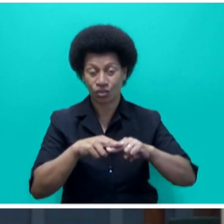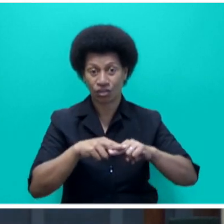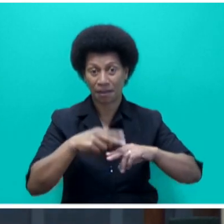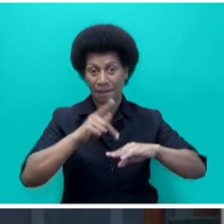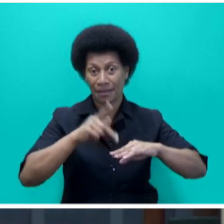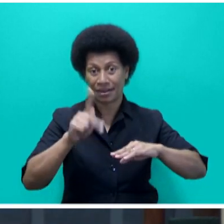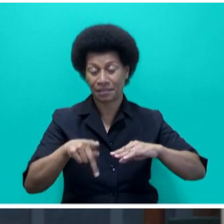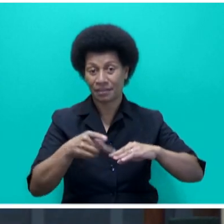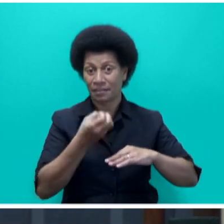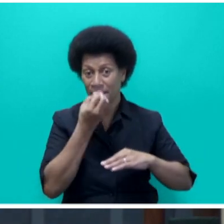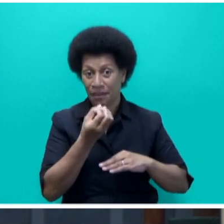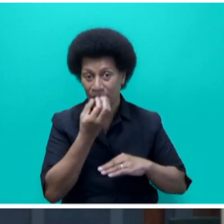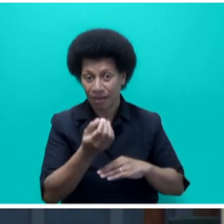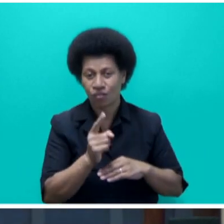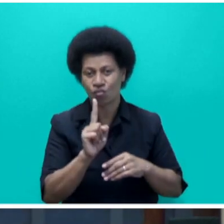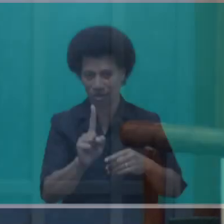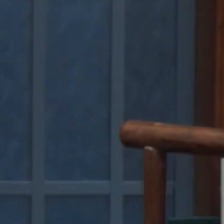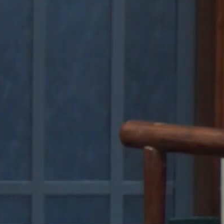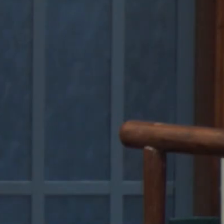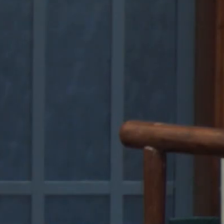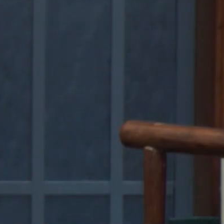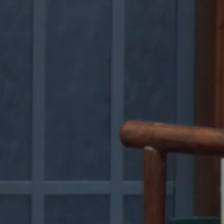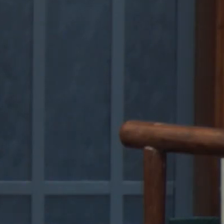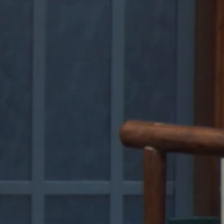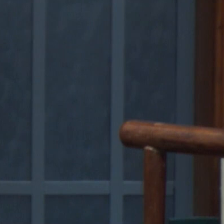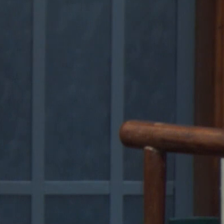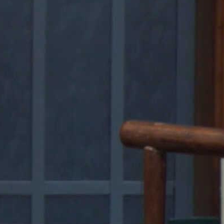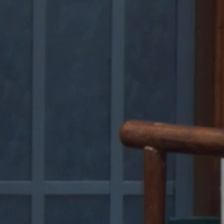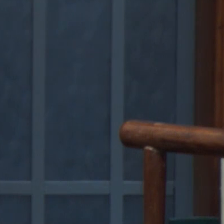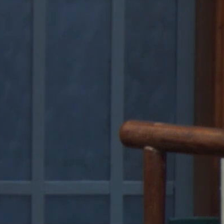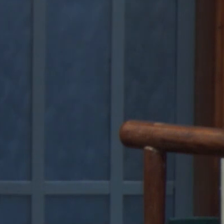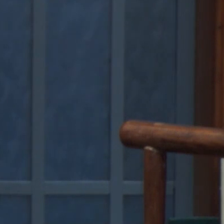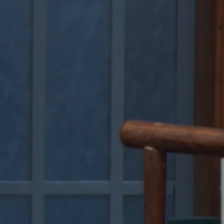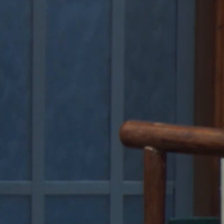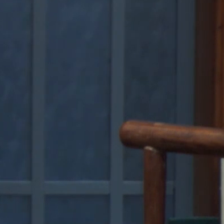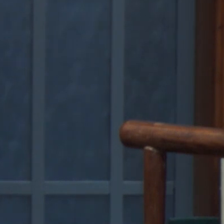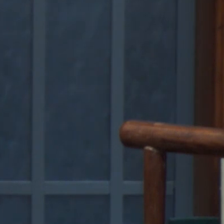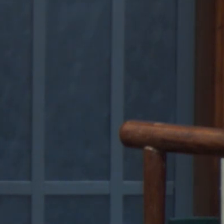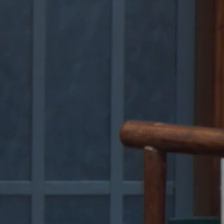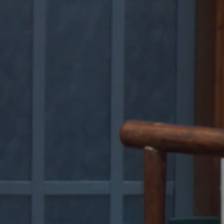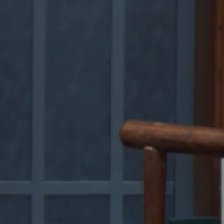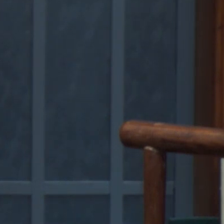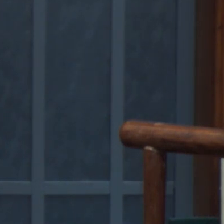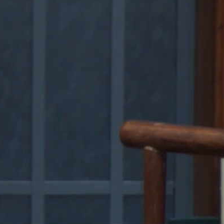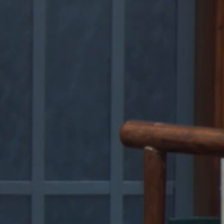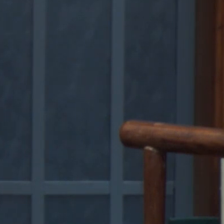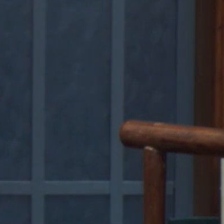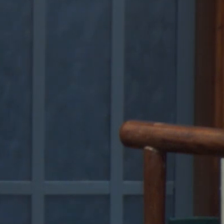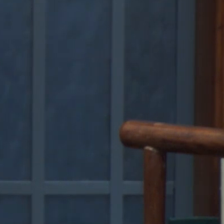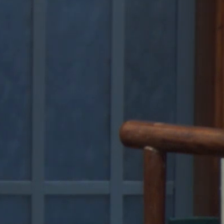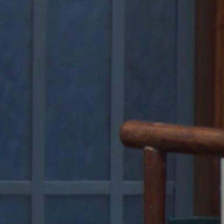from His Excellency is indeed one that should set the focus for us as representatives of our Fijian people. Mr.